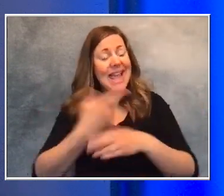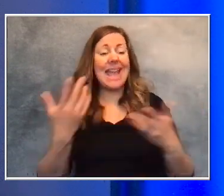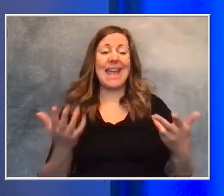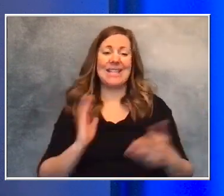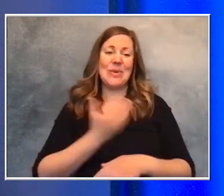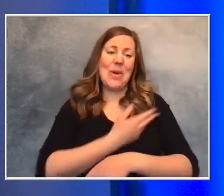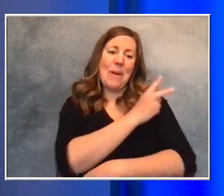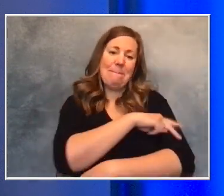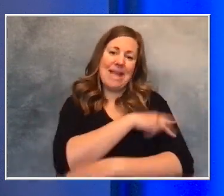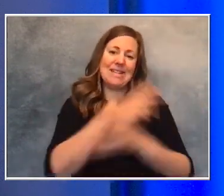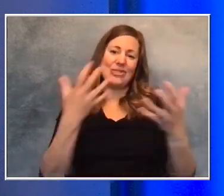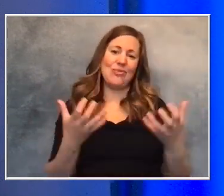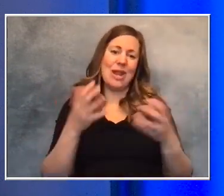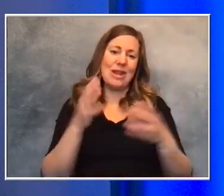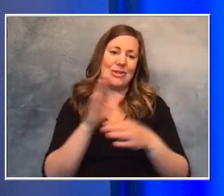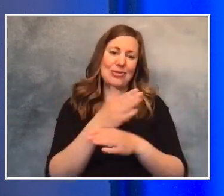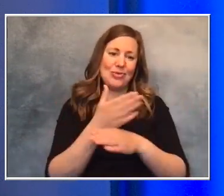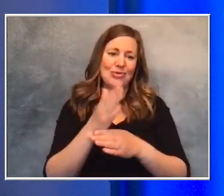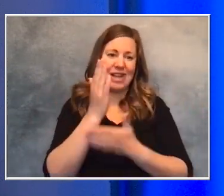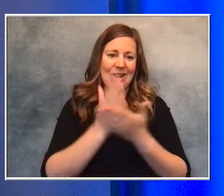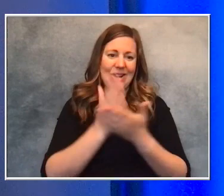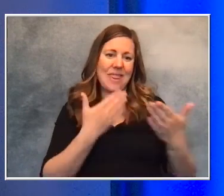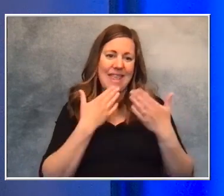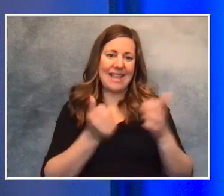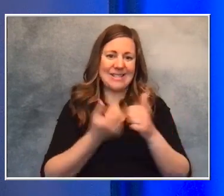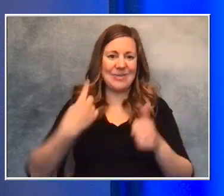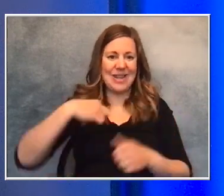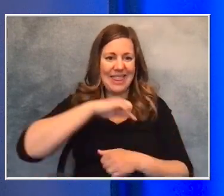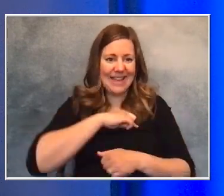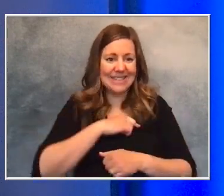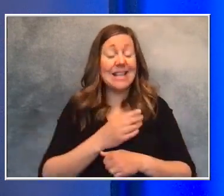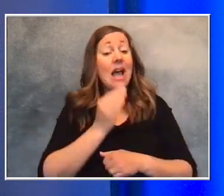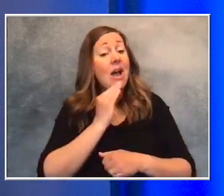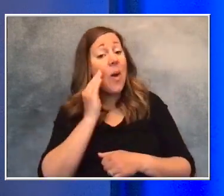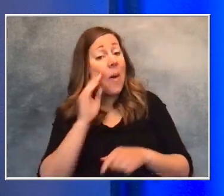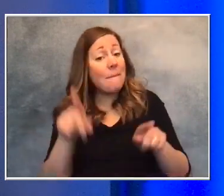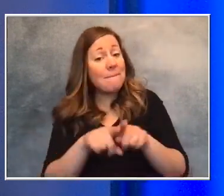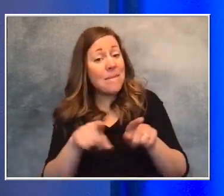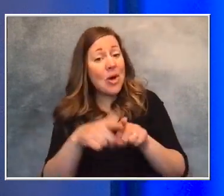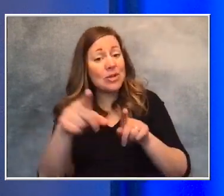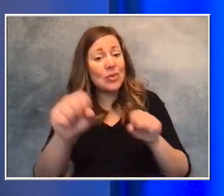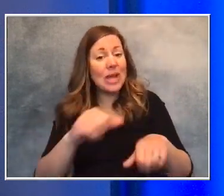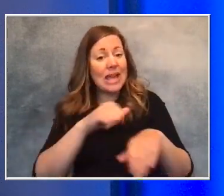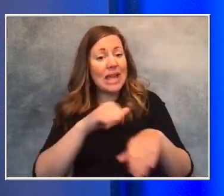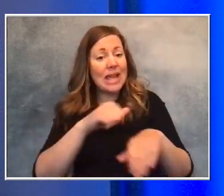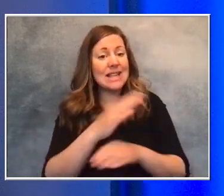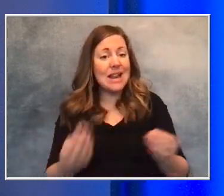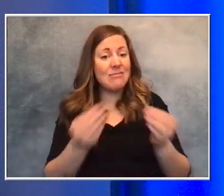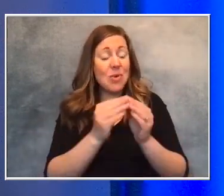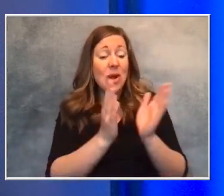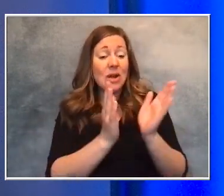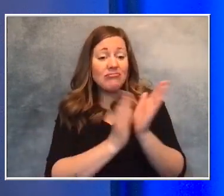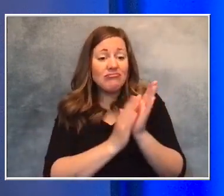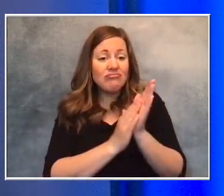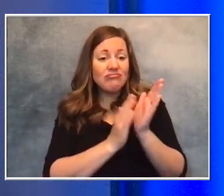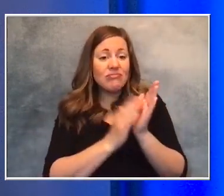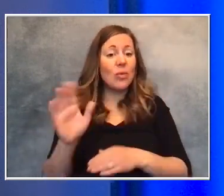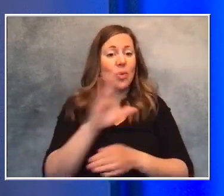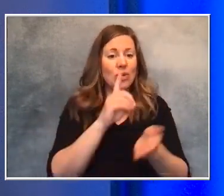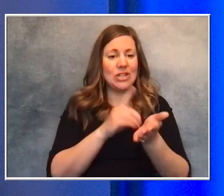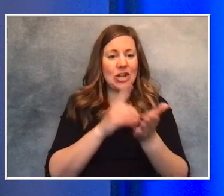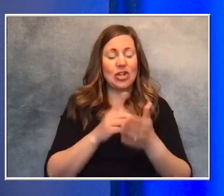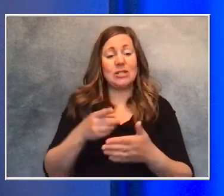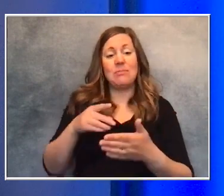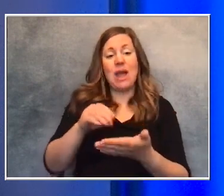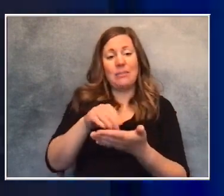share some thanks along with us. You at home can also send more recognitions to your doctors by scanning the QR code